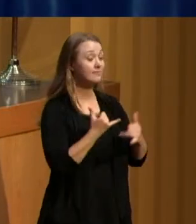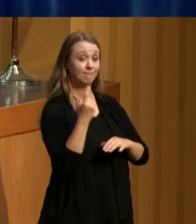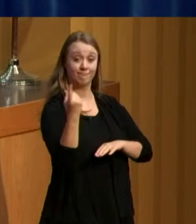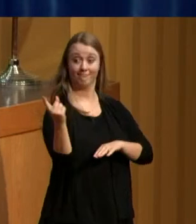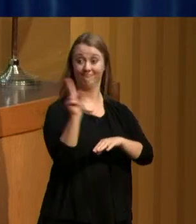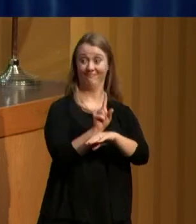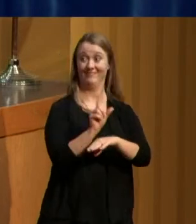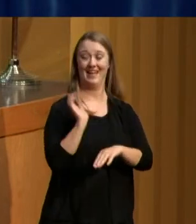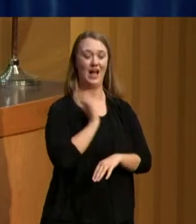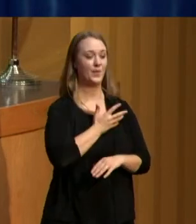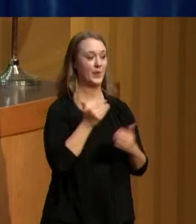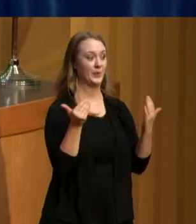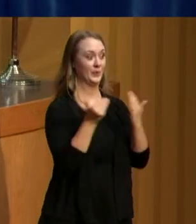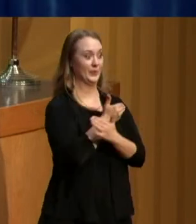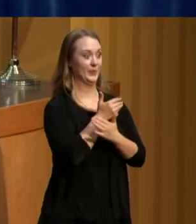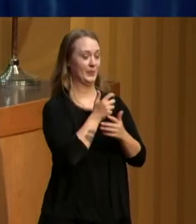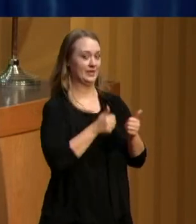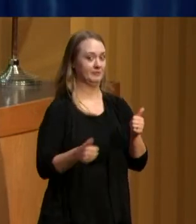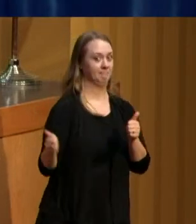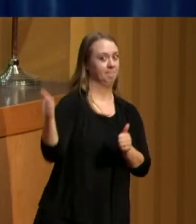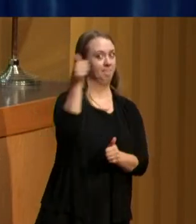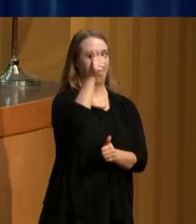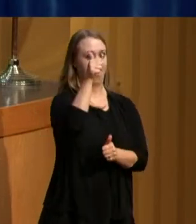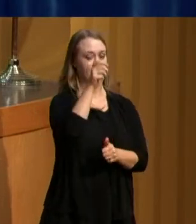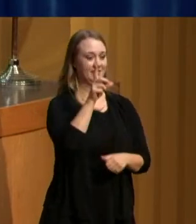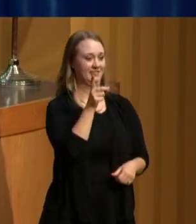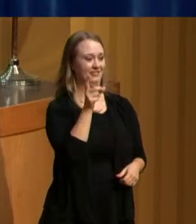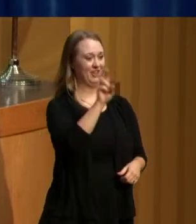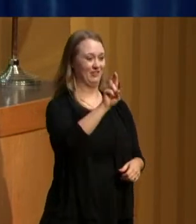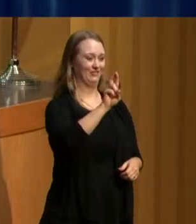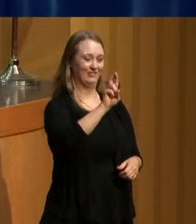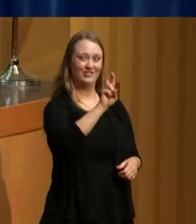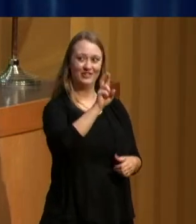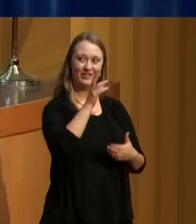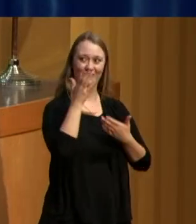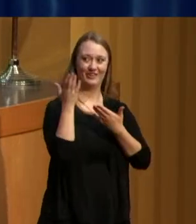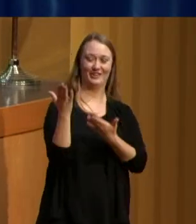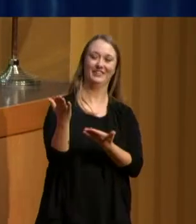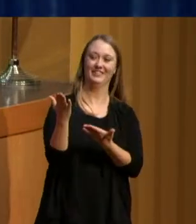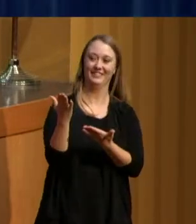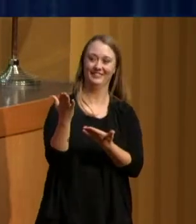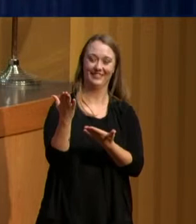new Commander-in-Chief, Dr. Namuo.